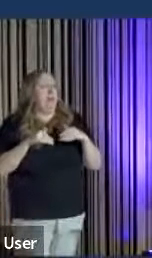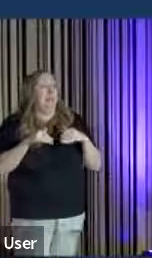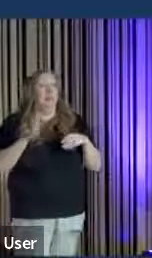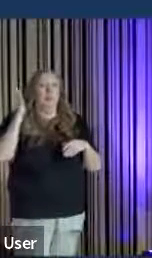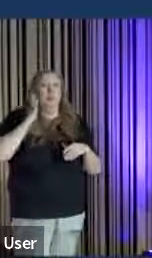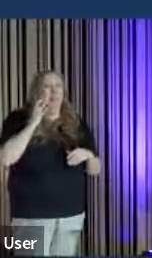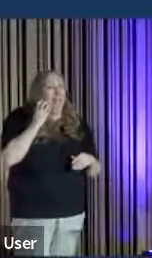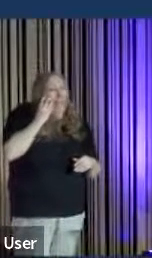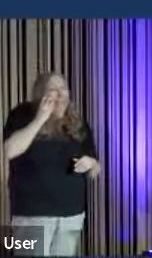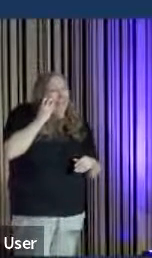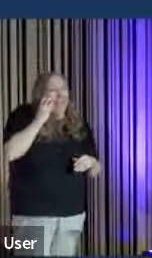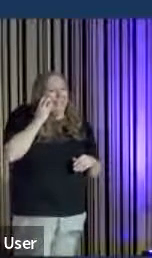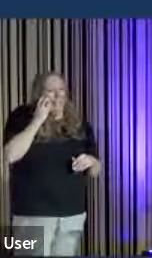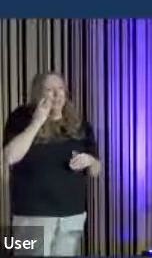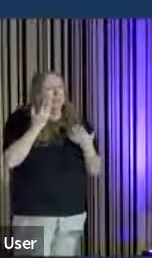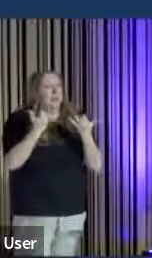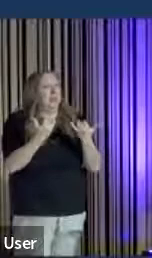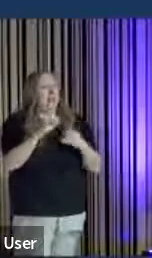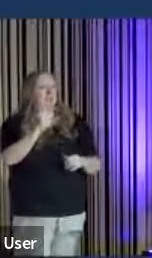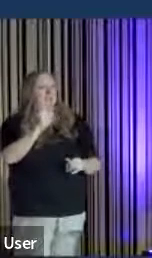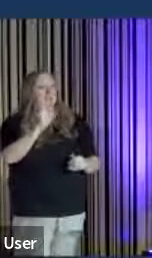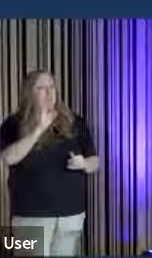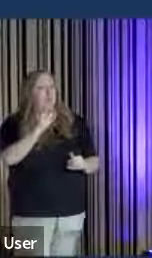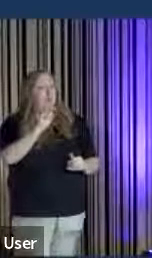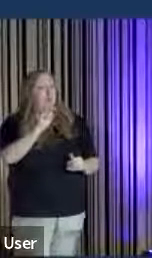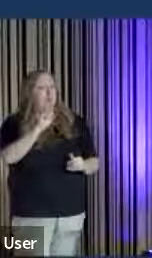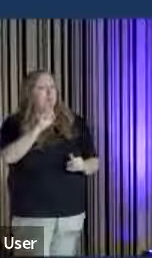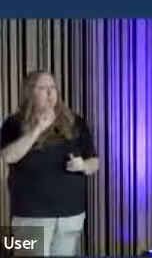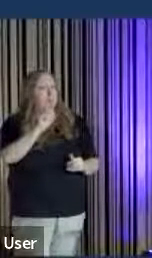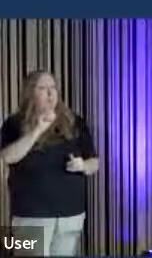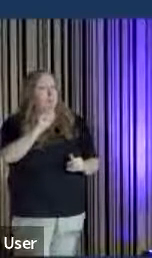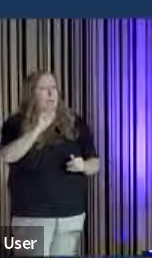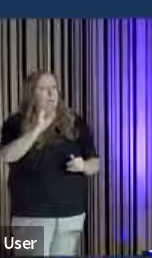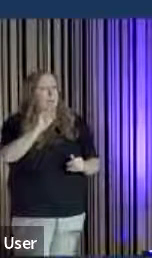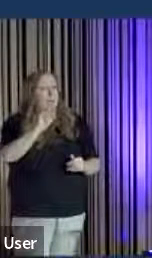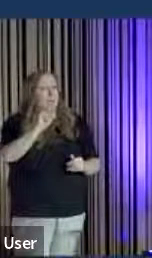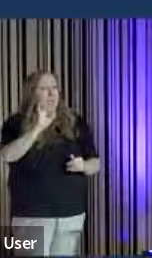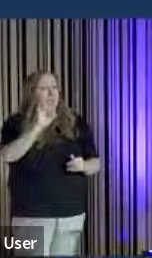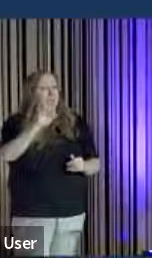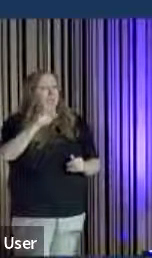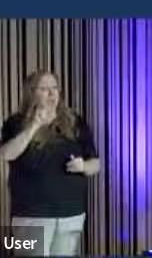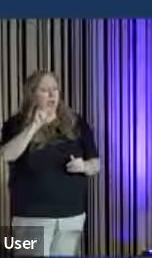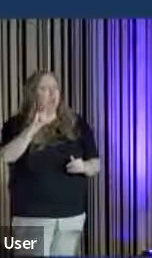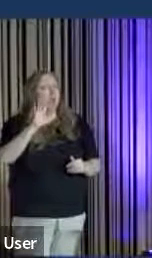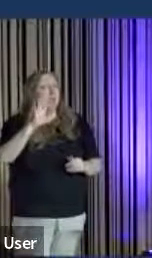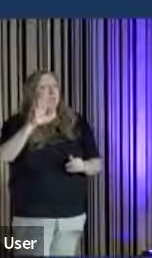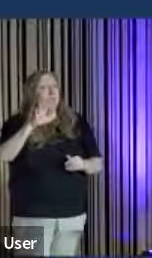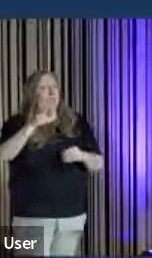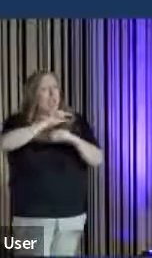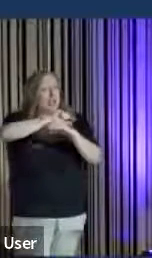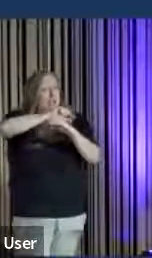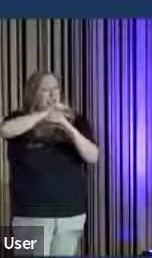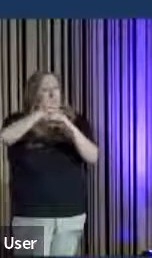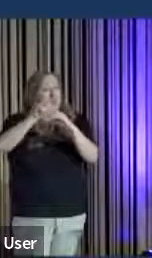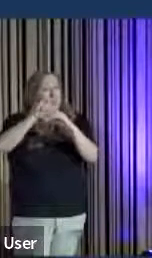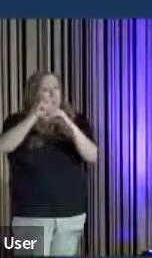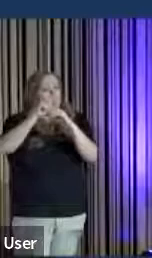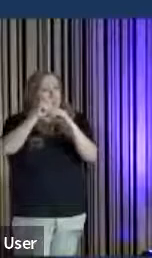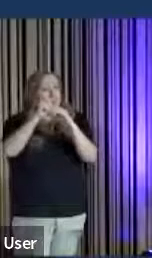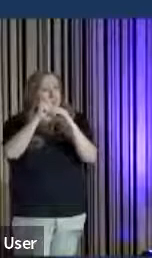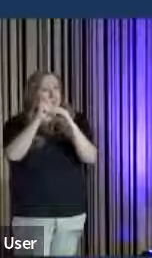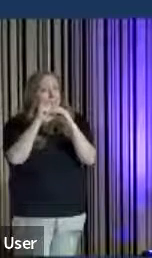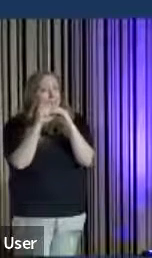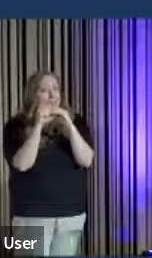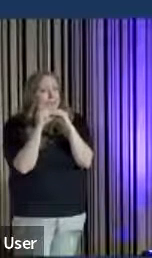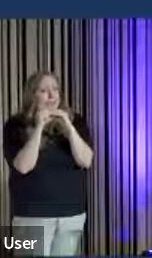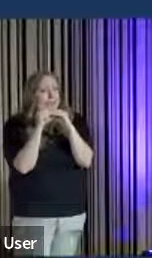Today's foraminiferas have much thinner shells compared to those in the past, and this is one of the first real direct